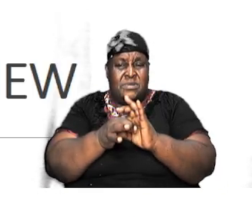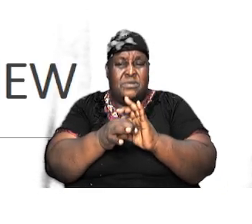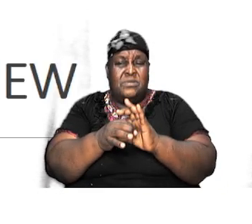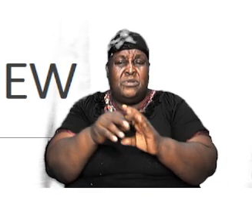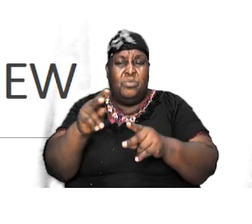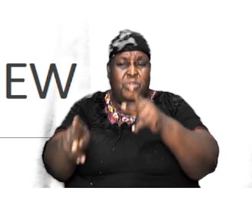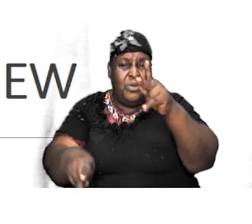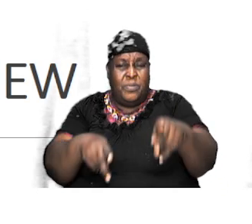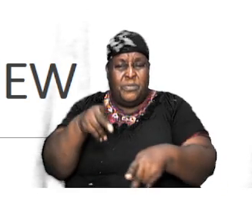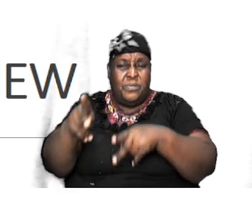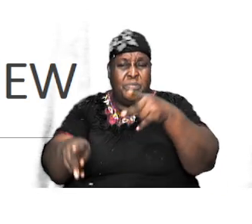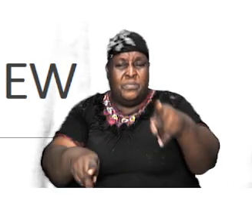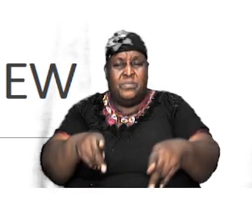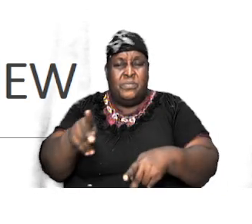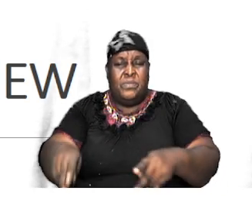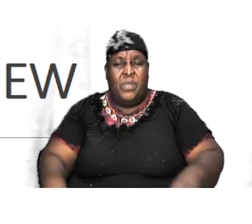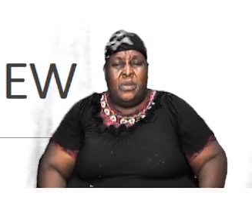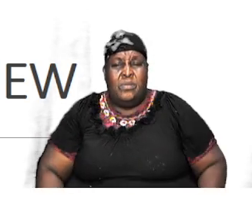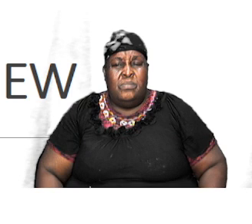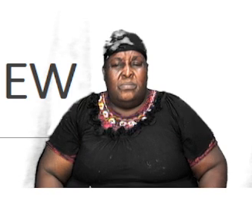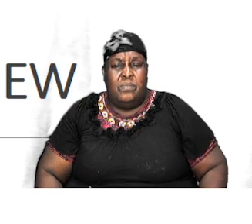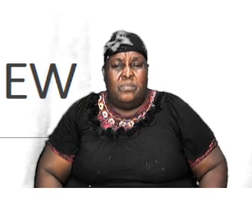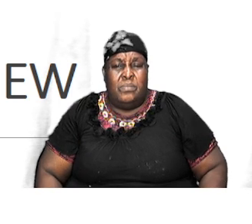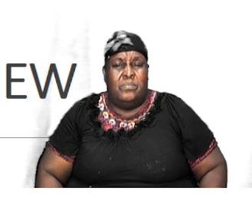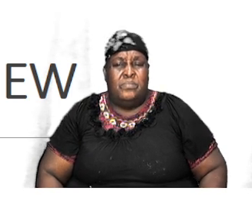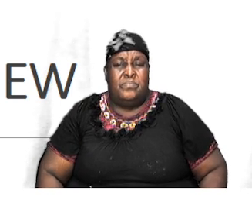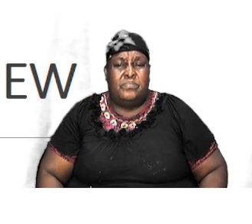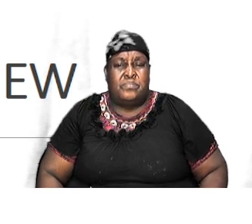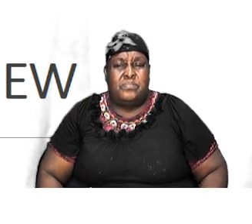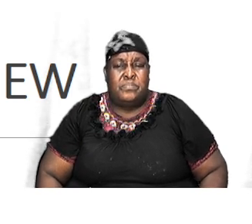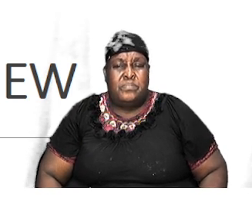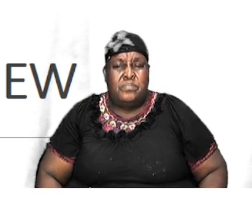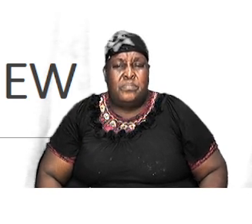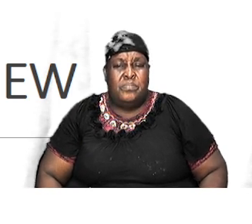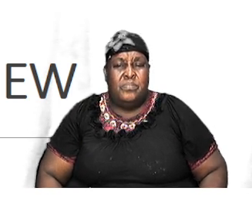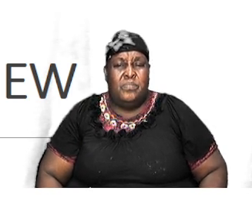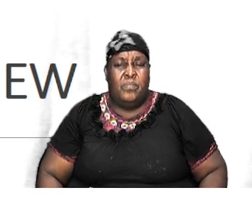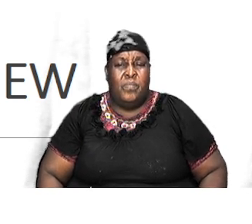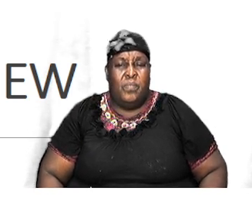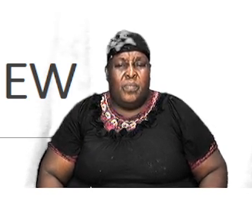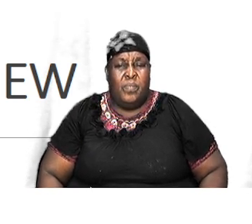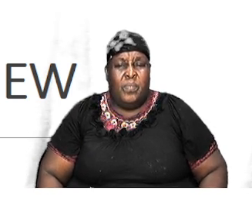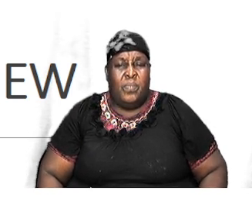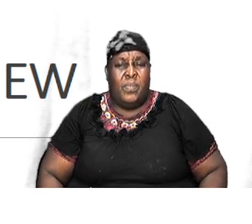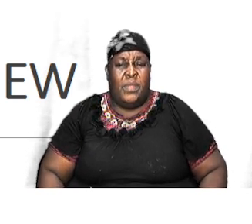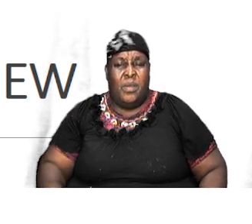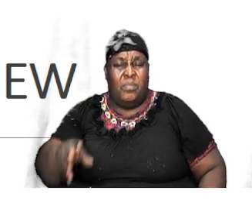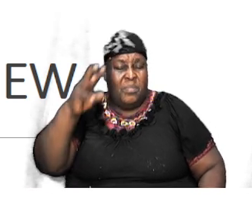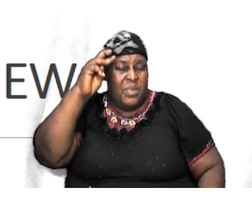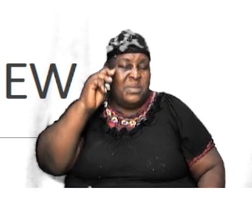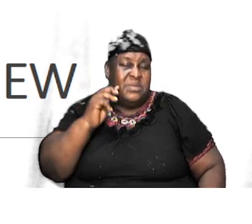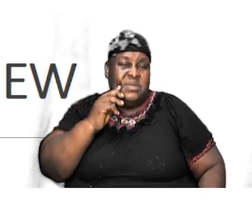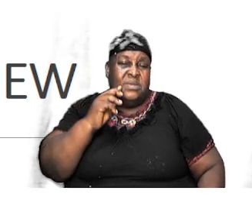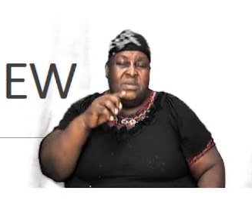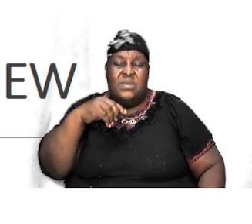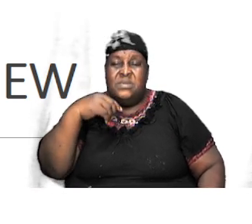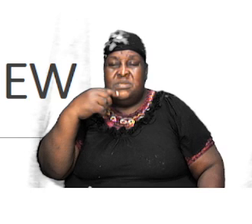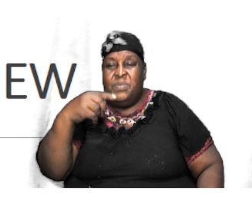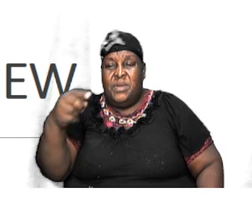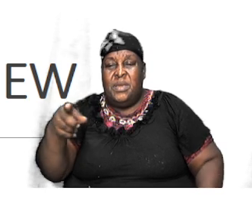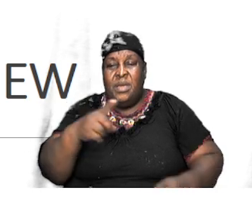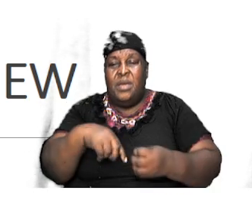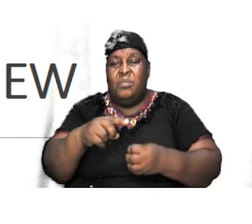audience. All right, this is the outline of the book of Matthew. We talk about the